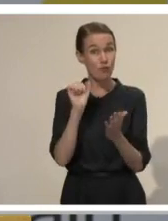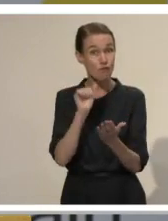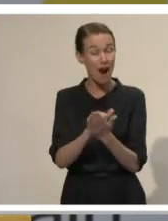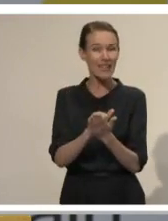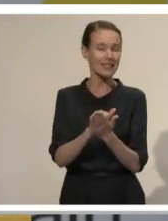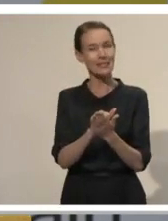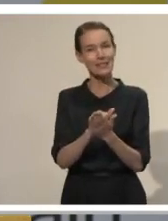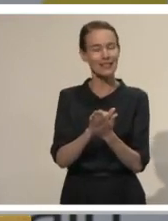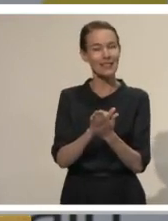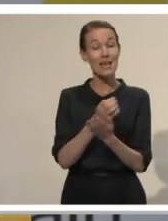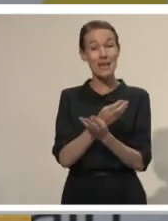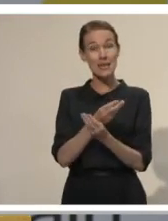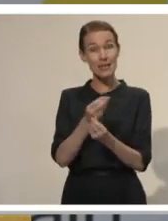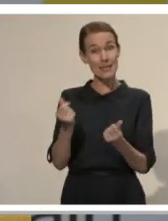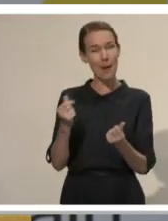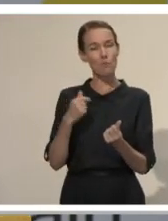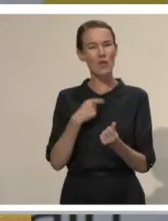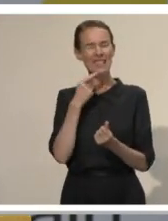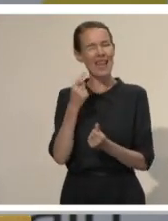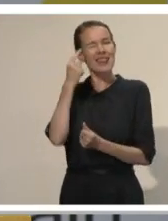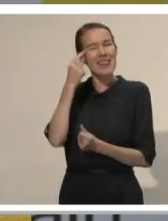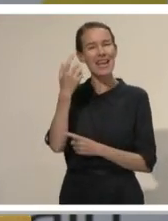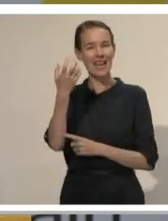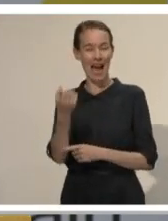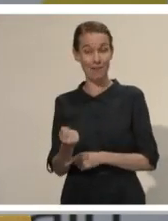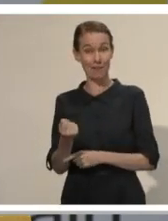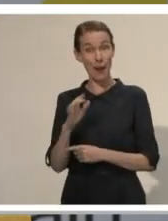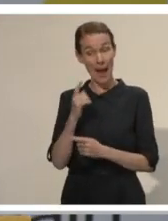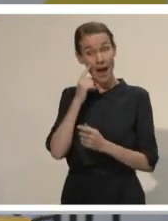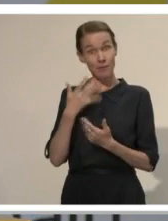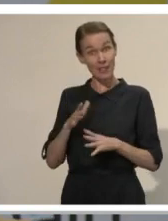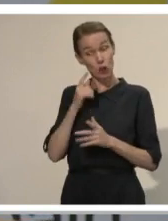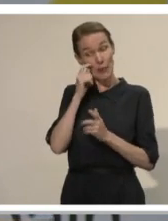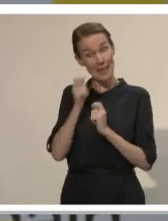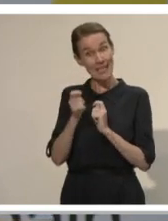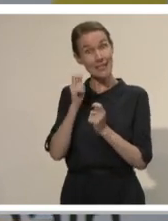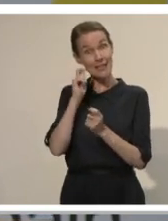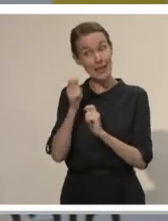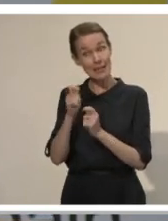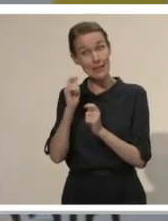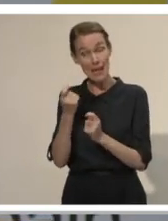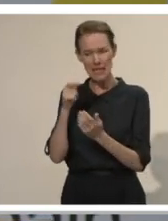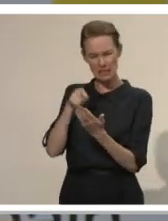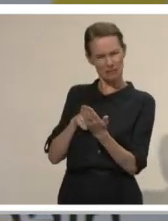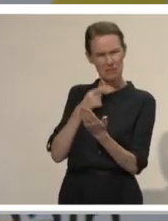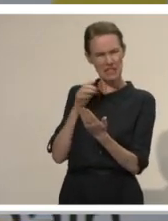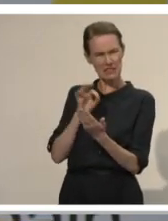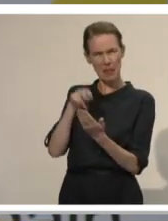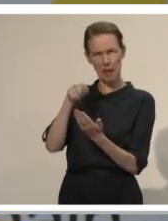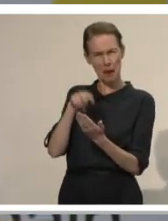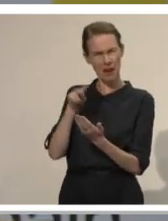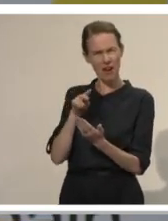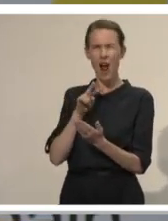that are still classified as probable, even they may have had repeated negative swabs, and that doesn't reflect a problem with the testing,